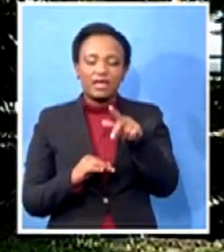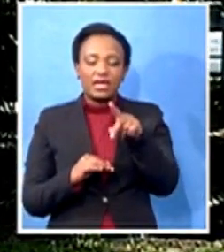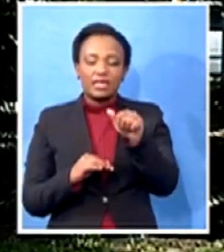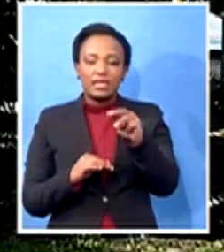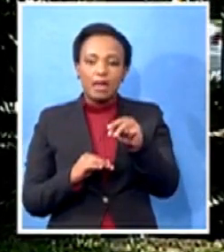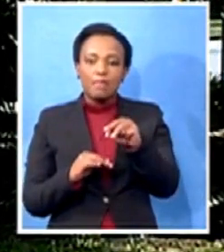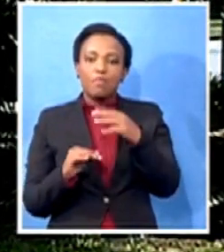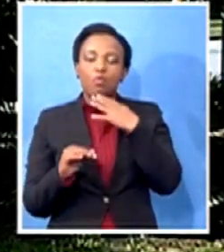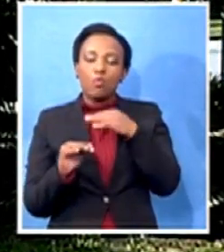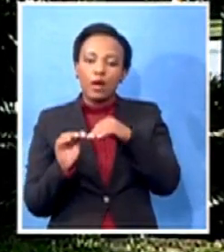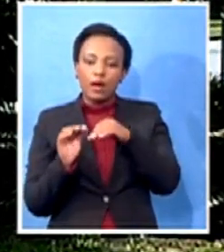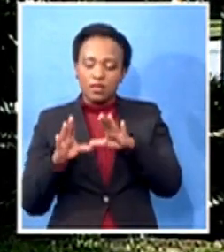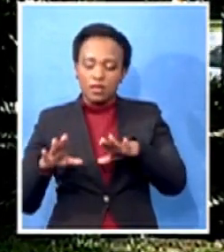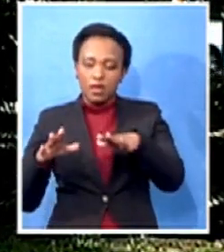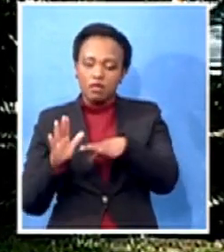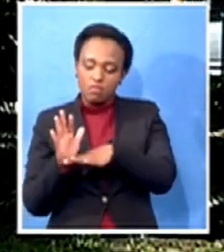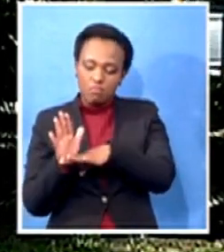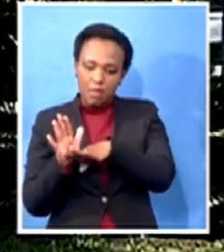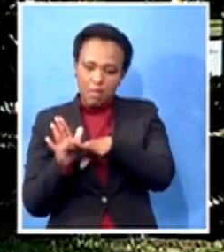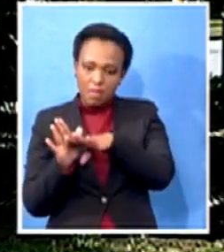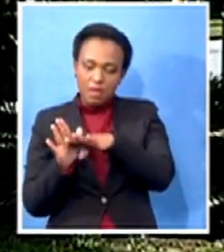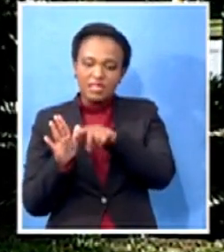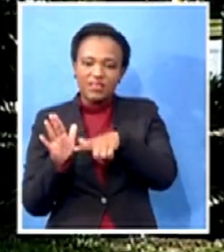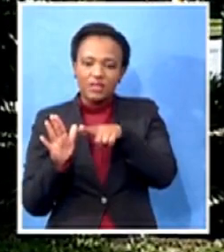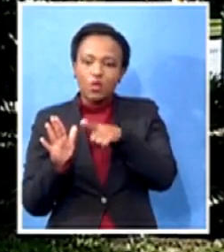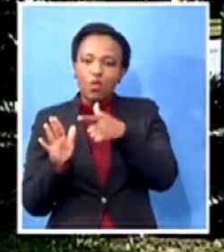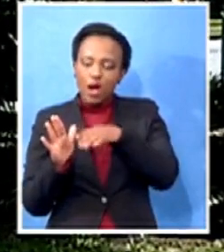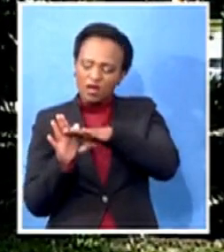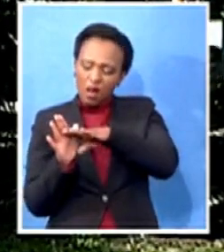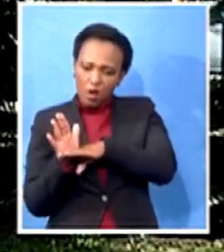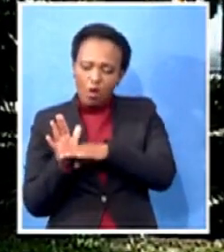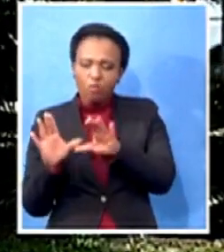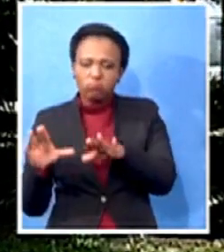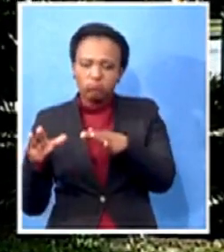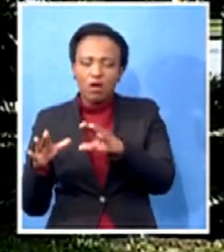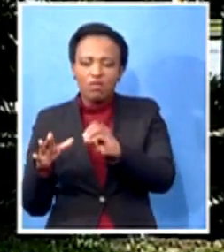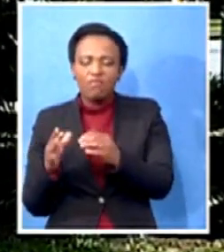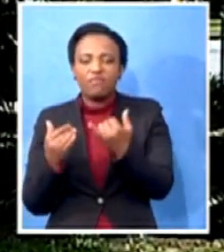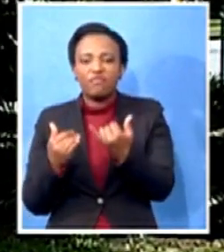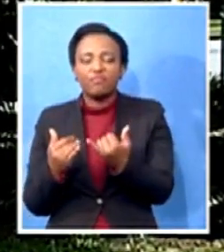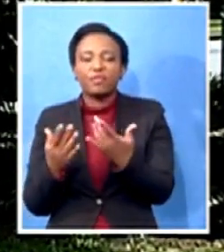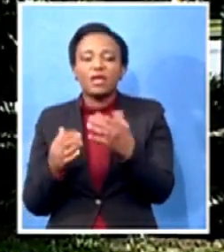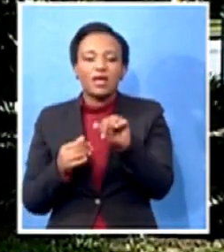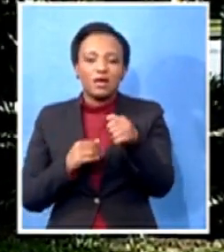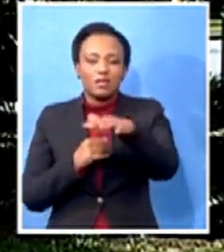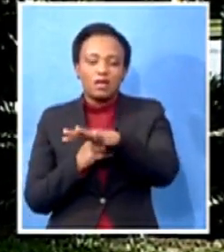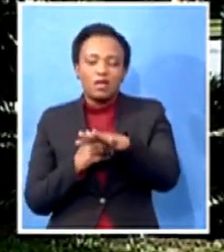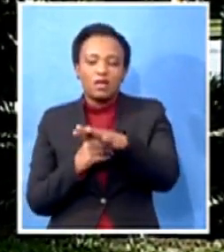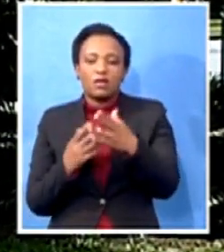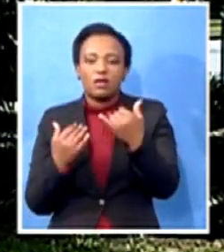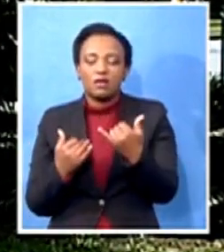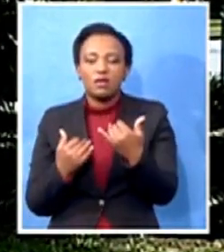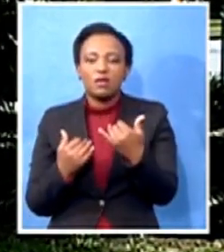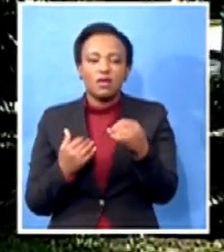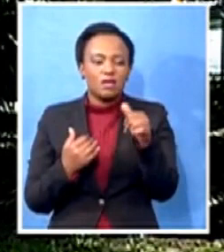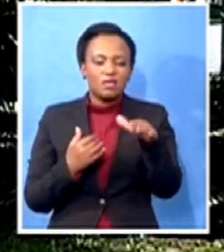because our dam levels have been quite low. And then in certain areas, Blaine, where they've had drought, like Karioto, Jobertina, and also the